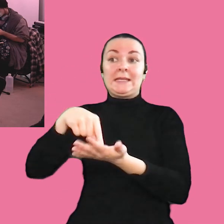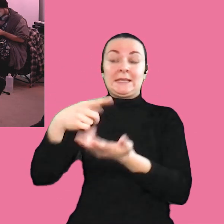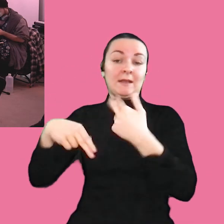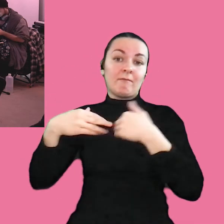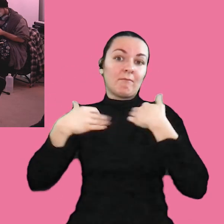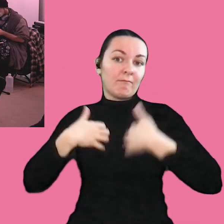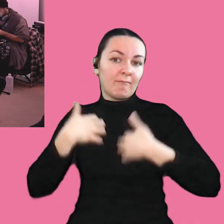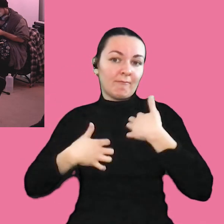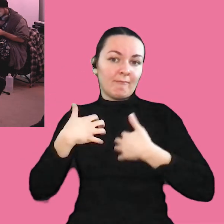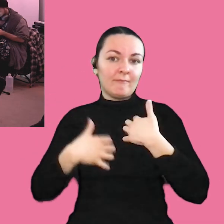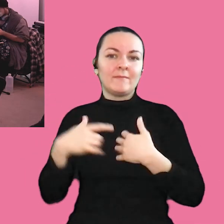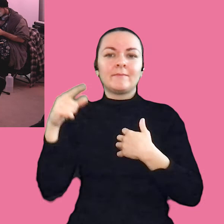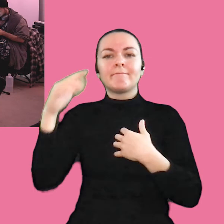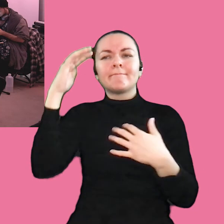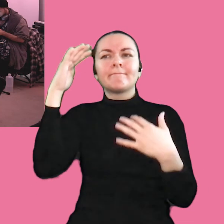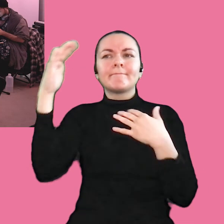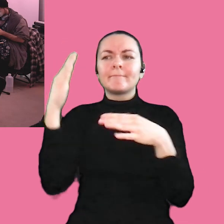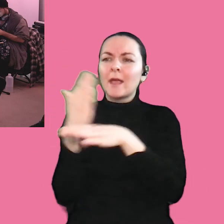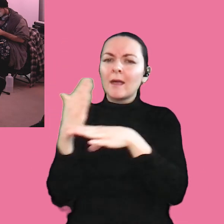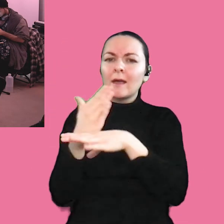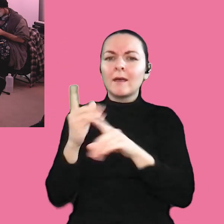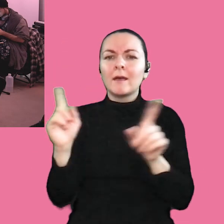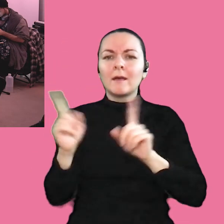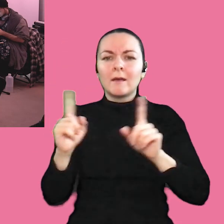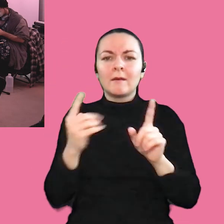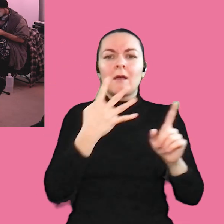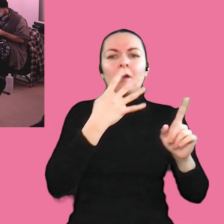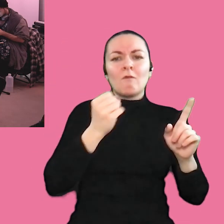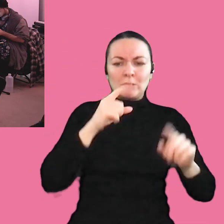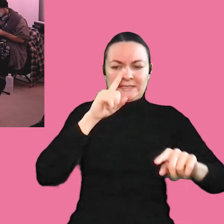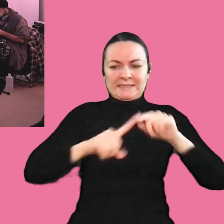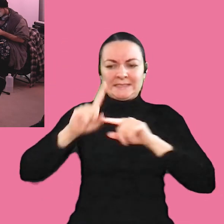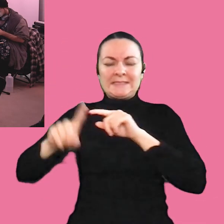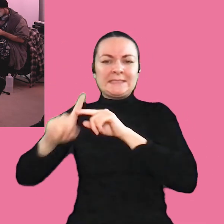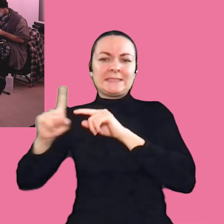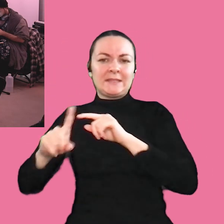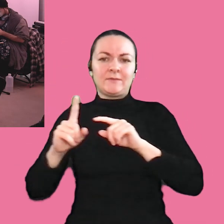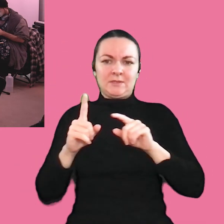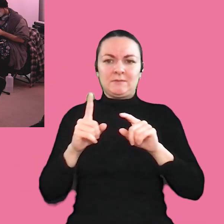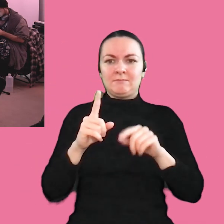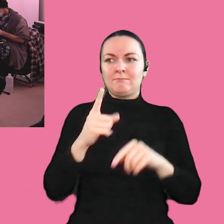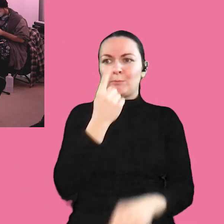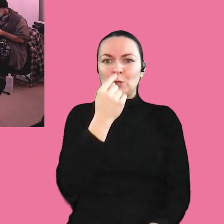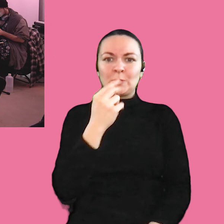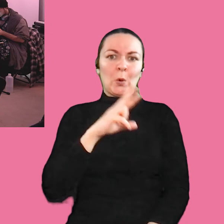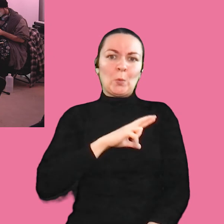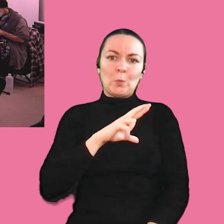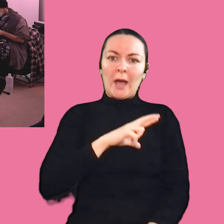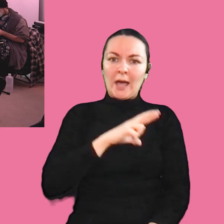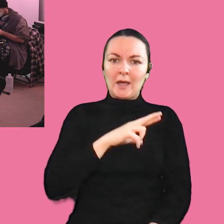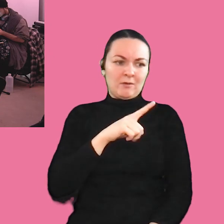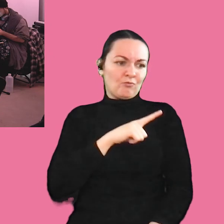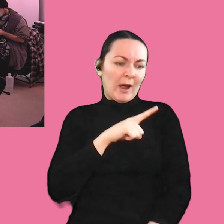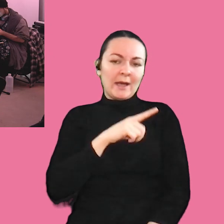Where they claim to have kind of solved the mystery by synthesizing 40 different possible reasons for why this could